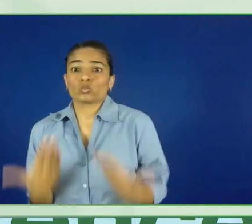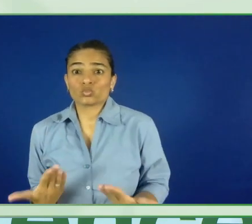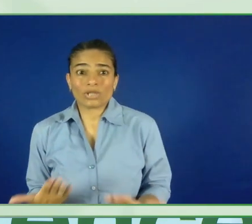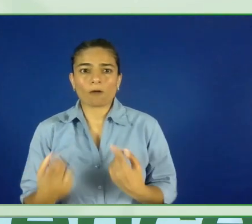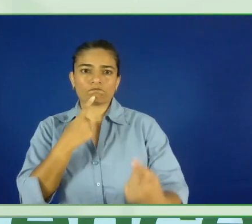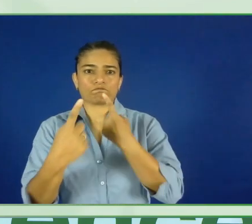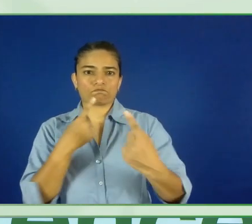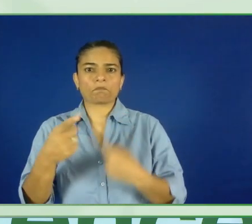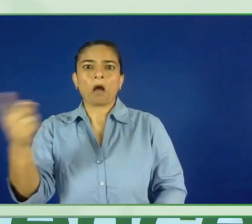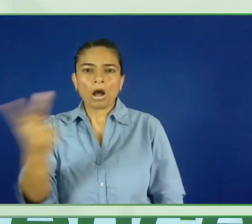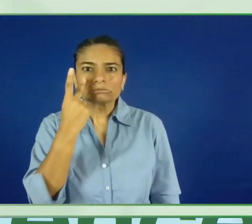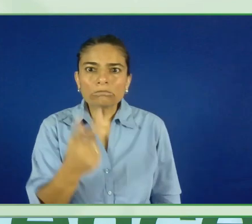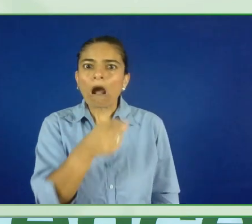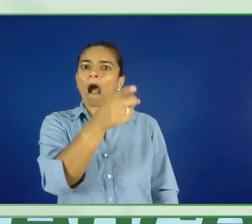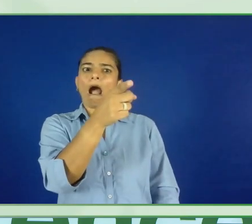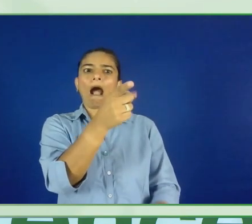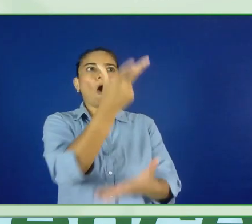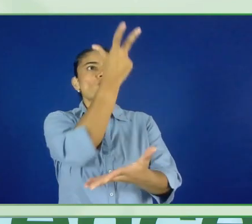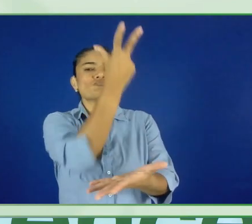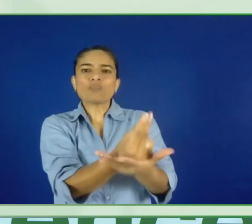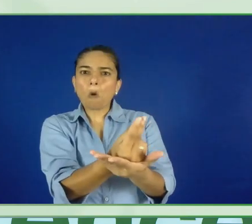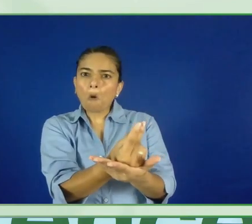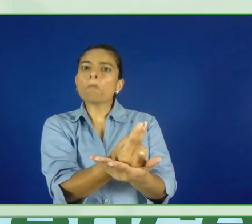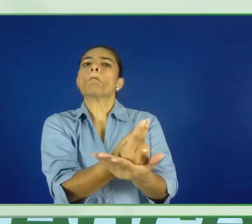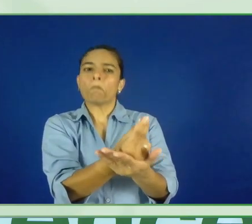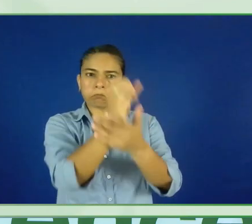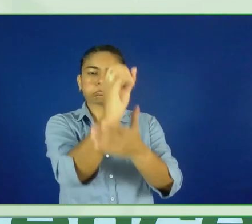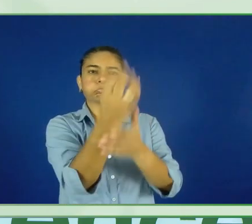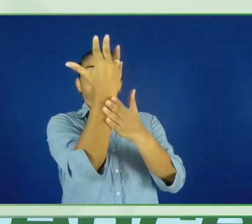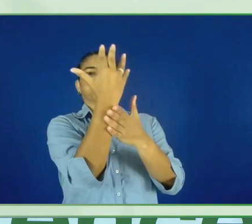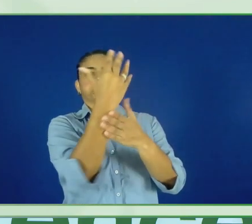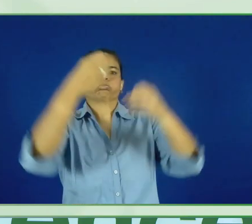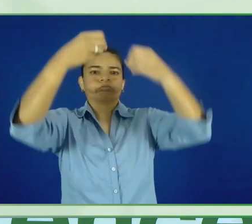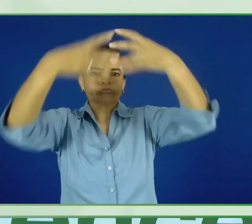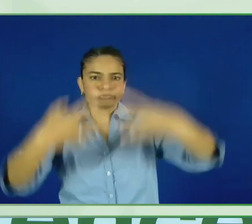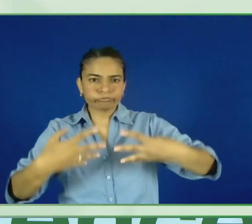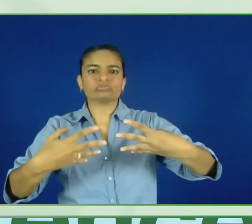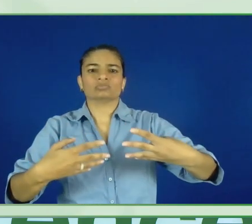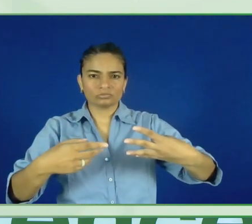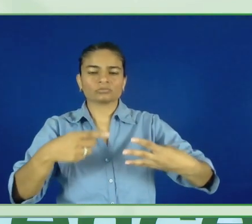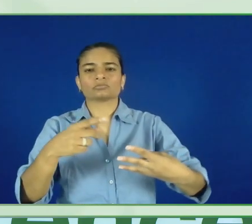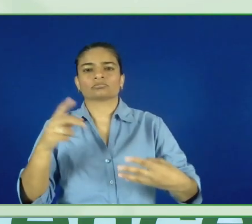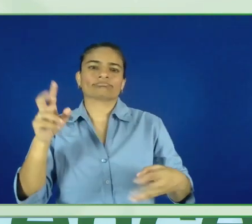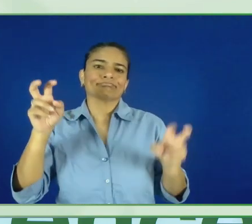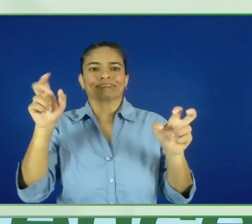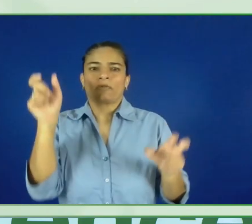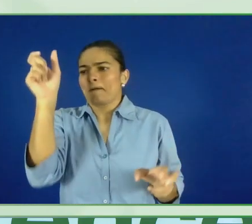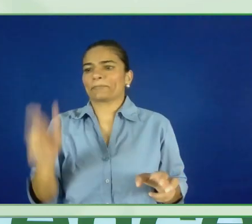if you type in Ioana Tanase speaking, then you will get this session here when you use the